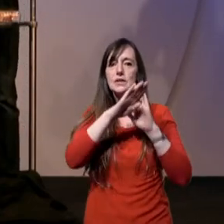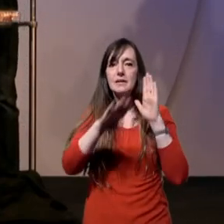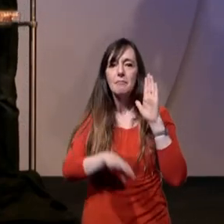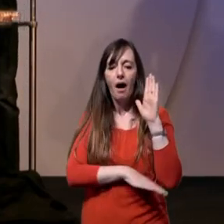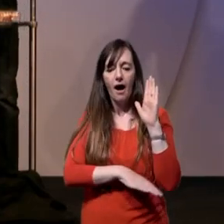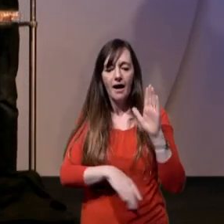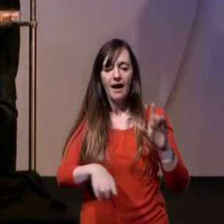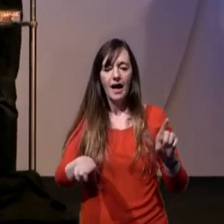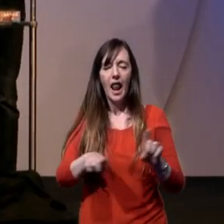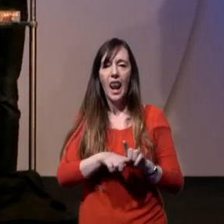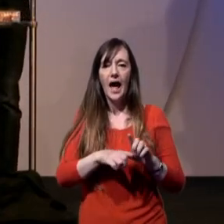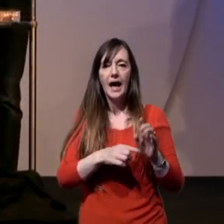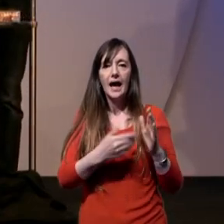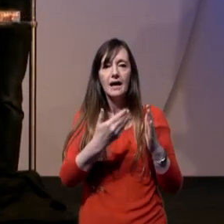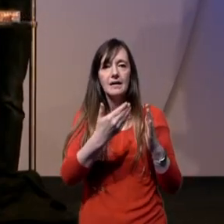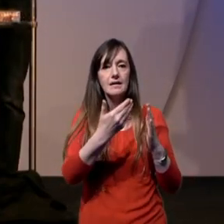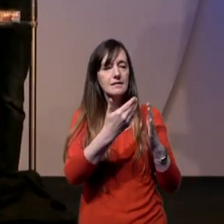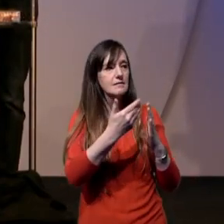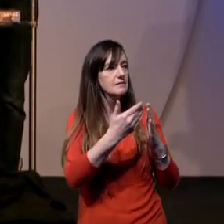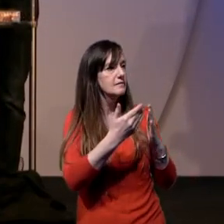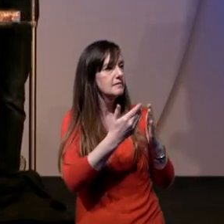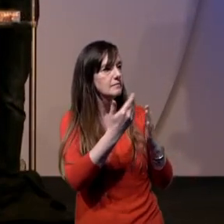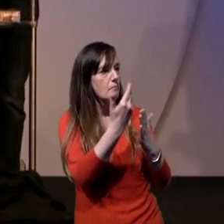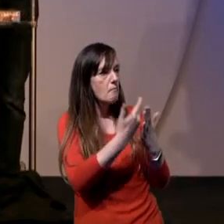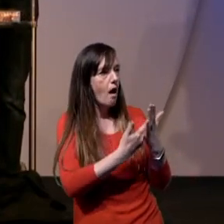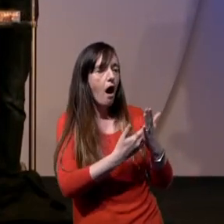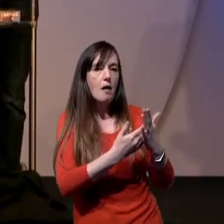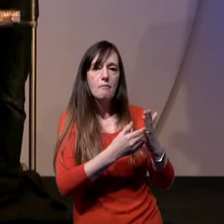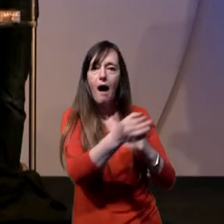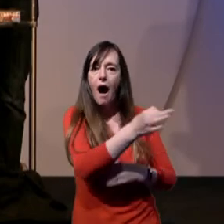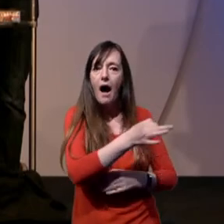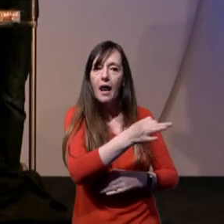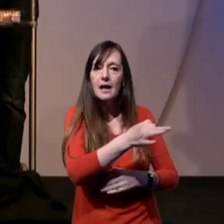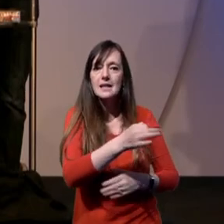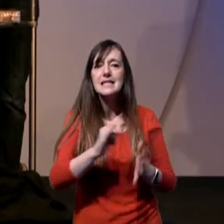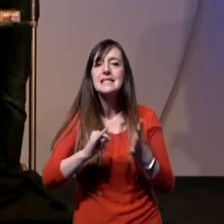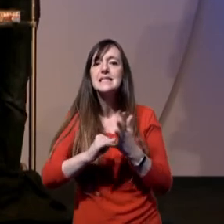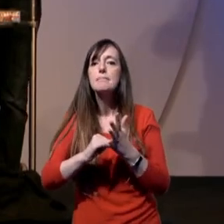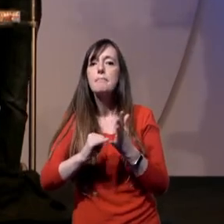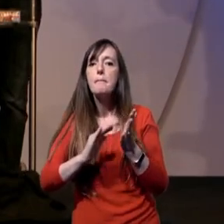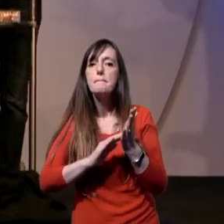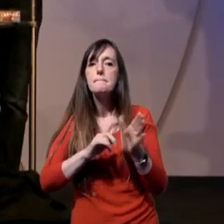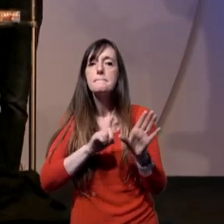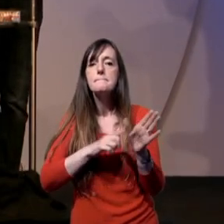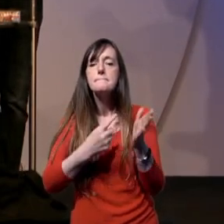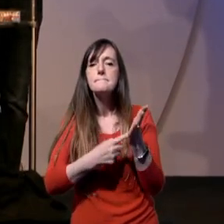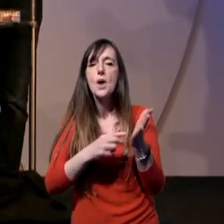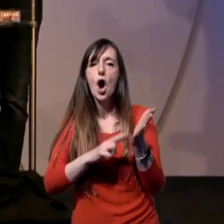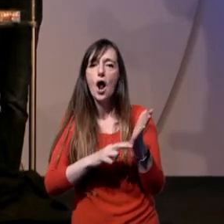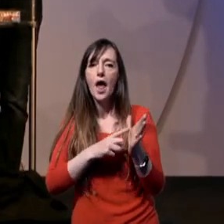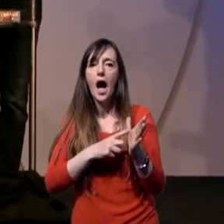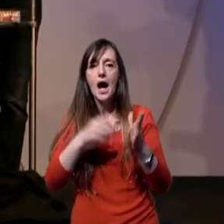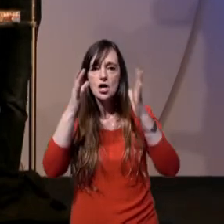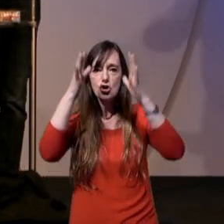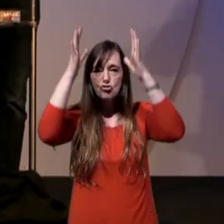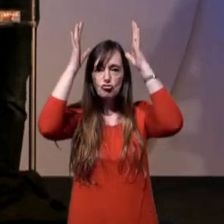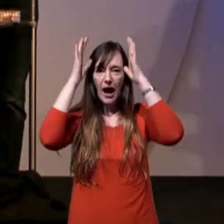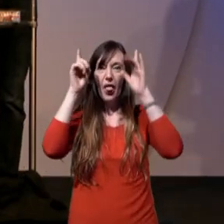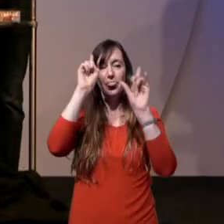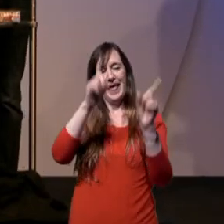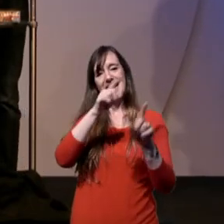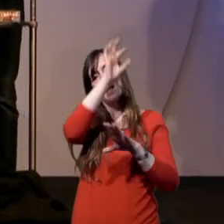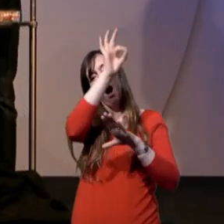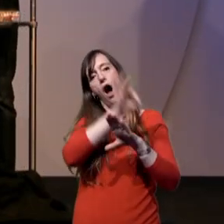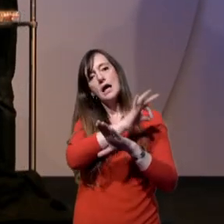man-made island into the water. Smyrna had the crown. That's the architecture. What about